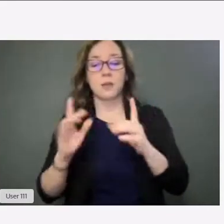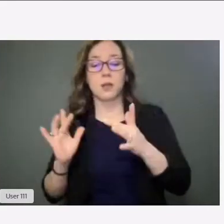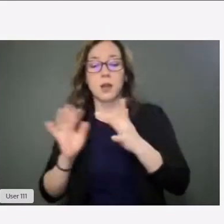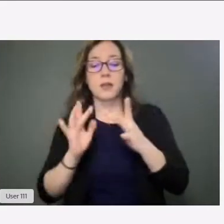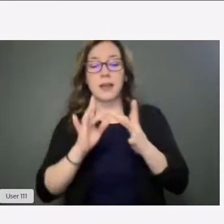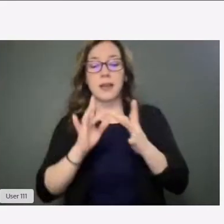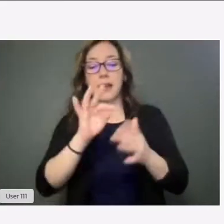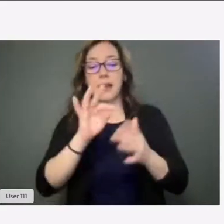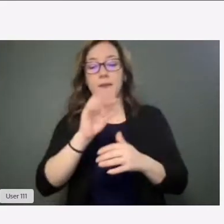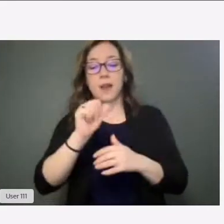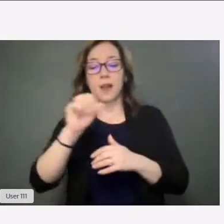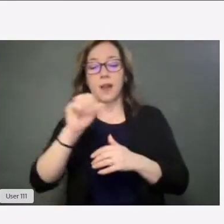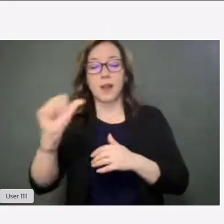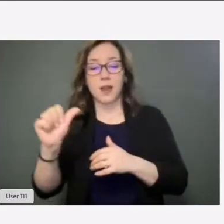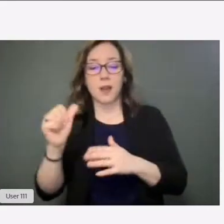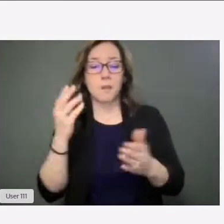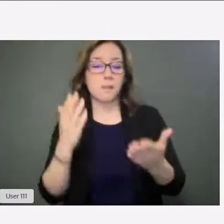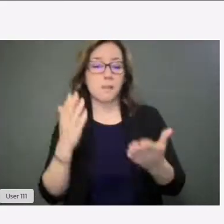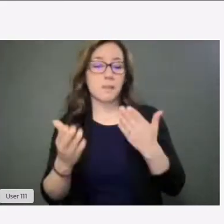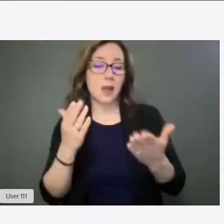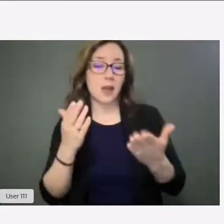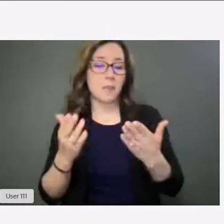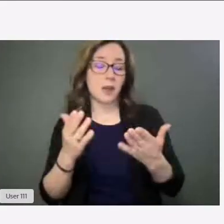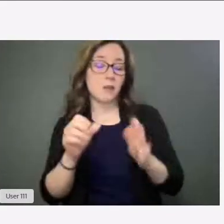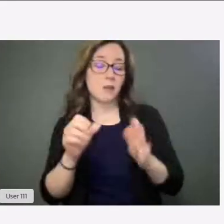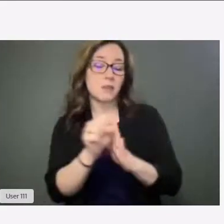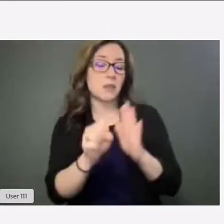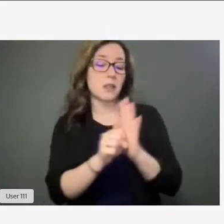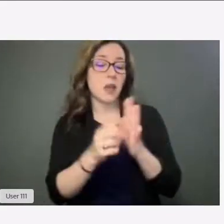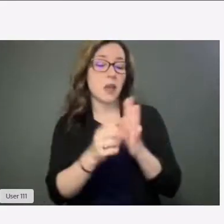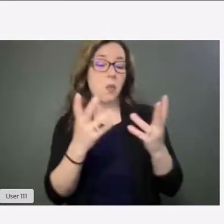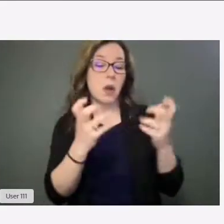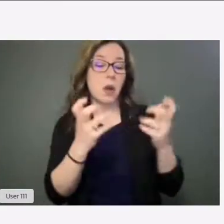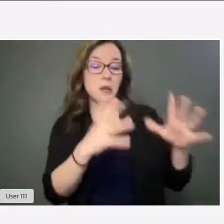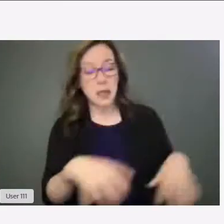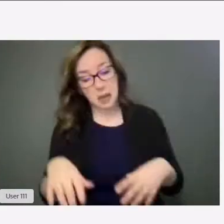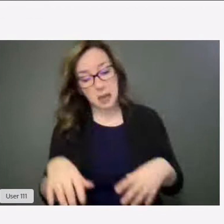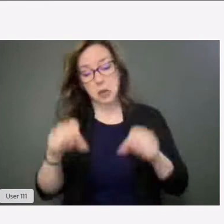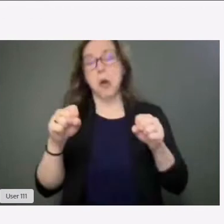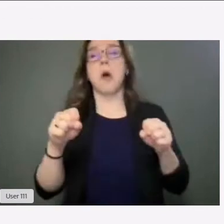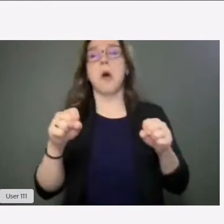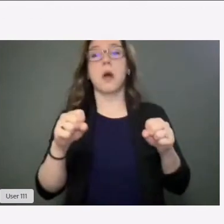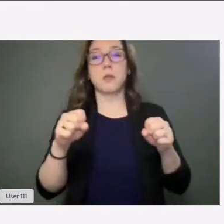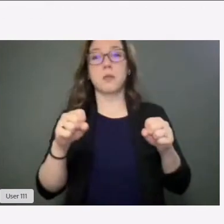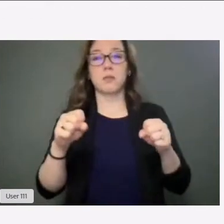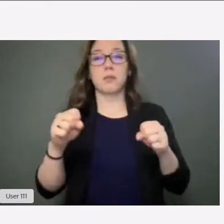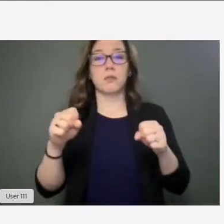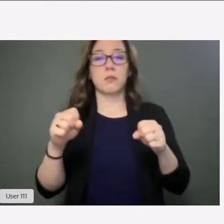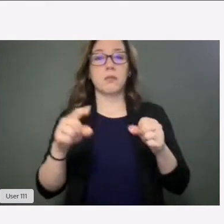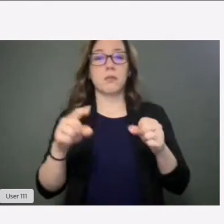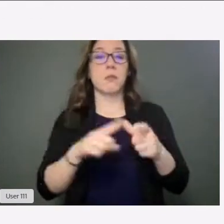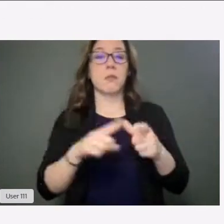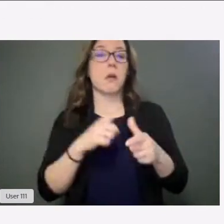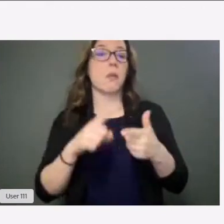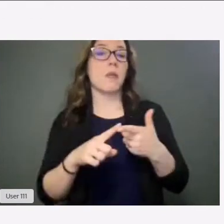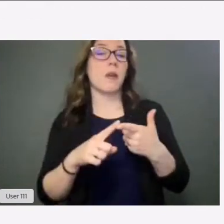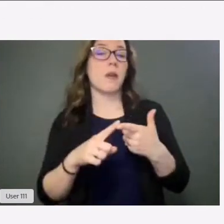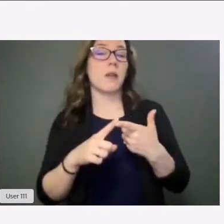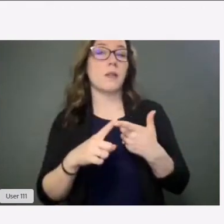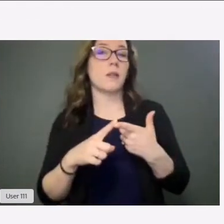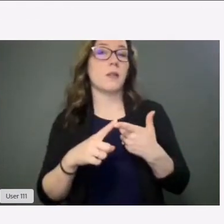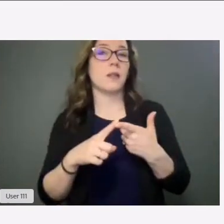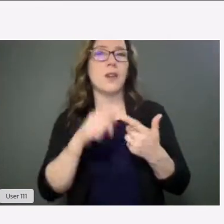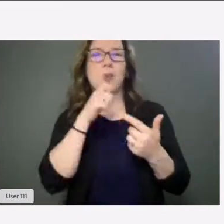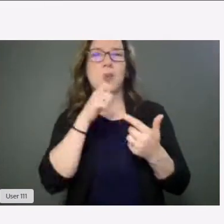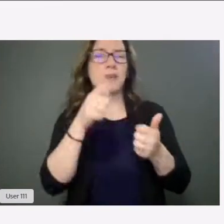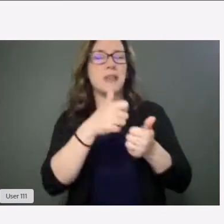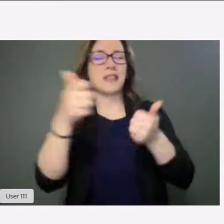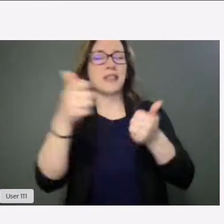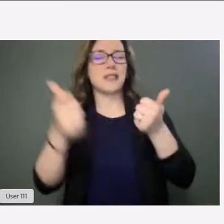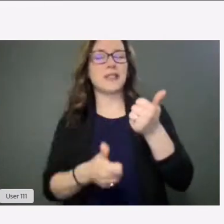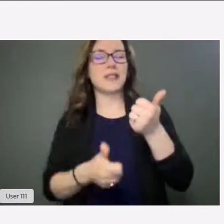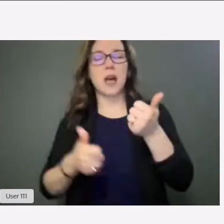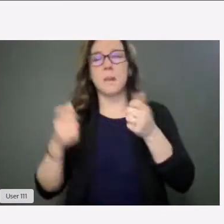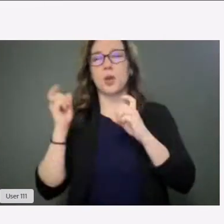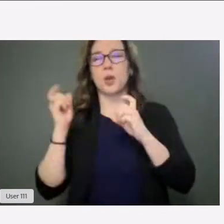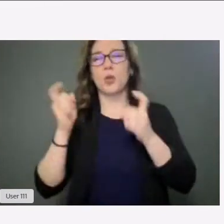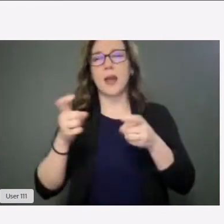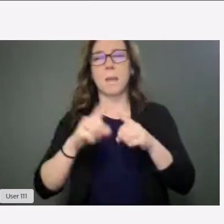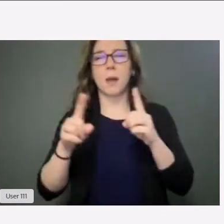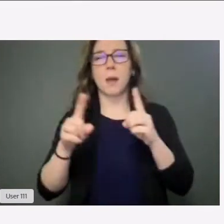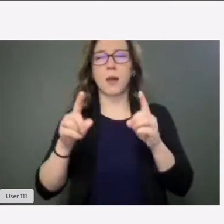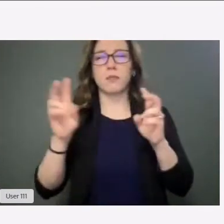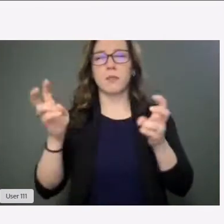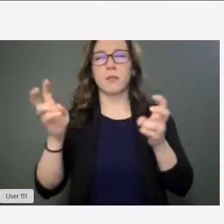that's a project the state might want to take on statewide, and then, you know, they could obviously, it wouldn't be a sub-grant to you, but it would be a